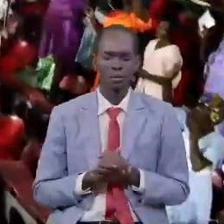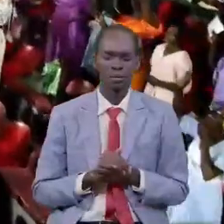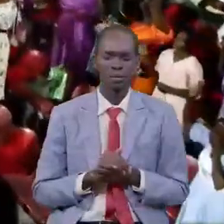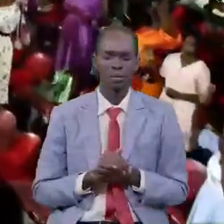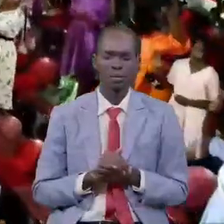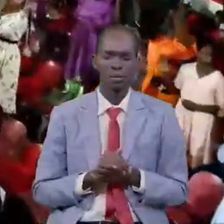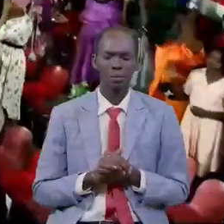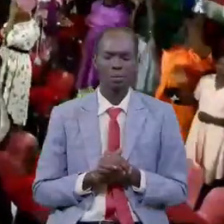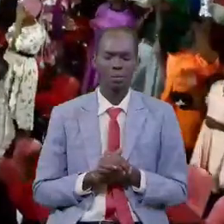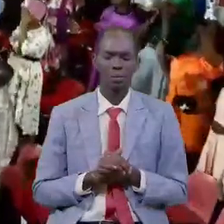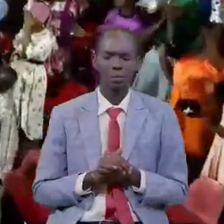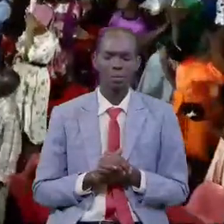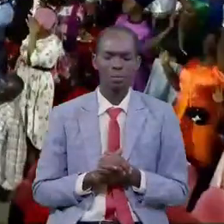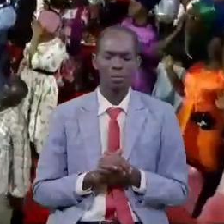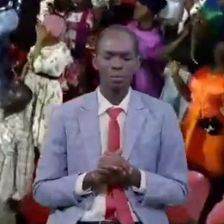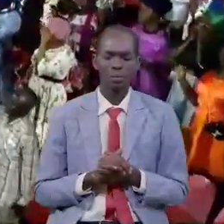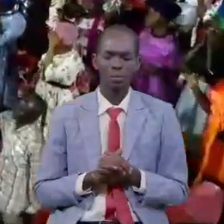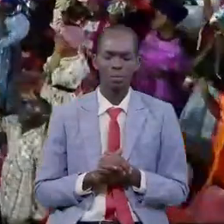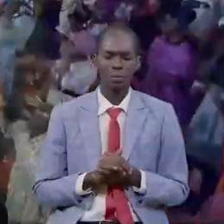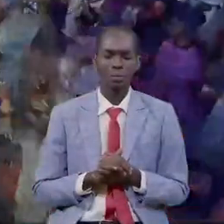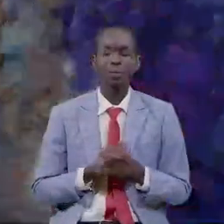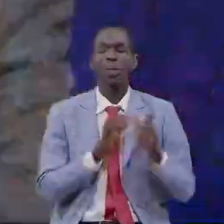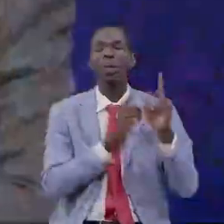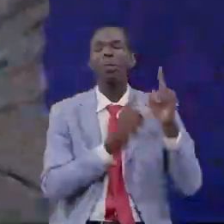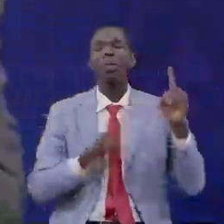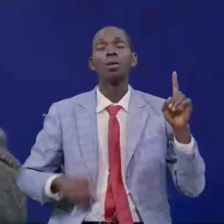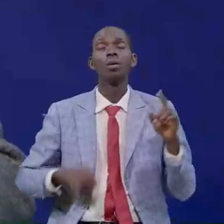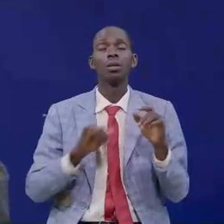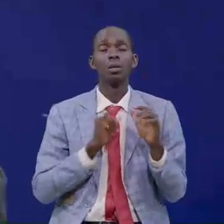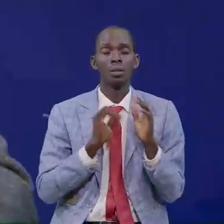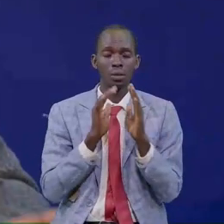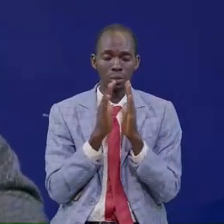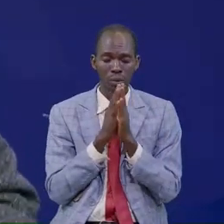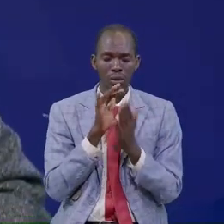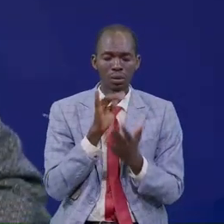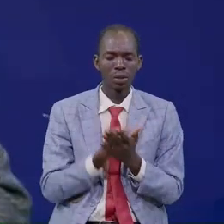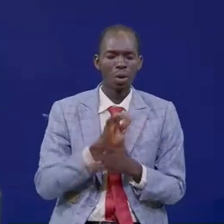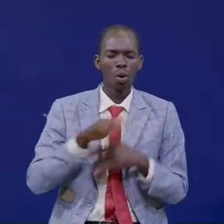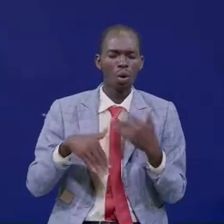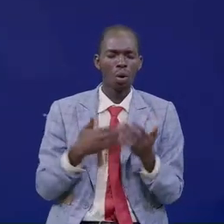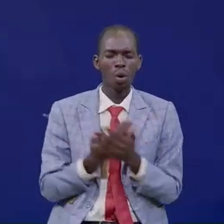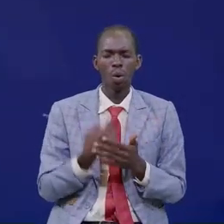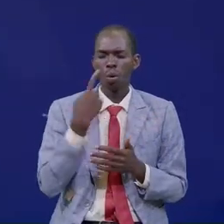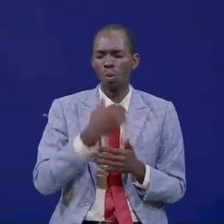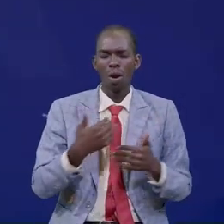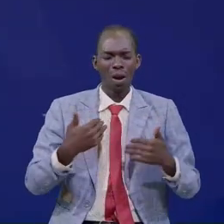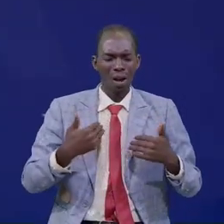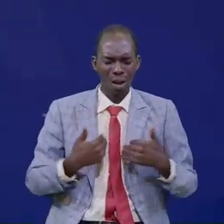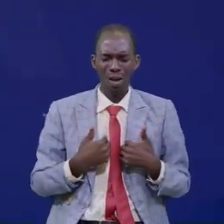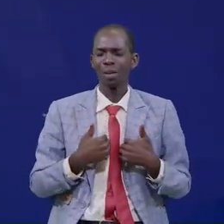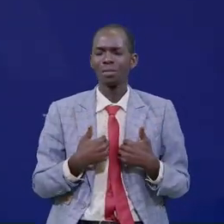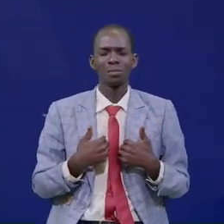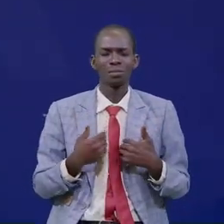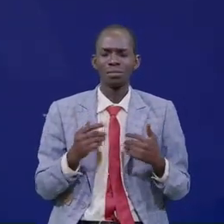Jésus-Christ. Lord, I pray Seigneur, je prie that those who have external challenges, ceux qui ont